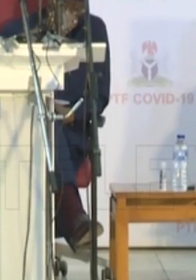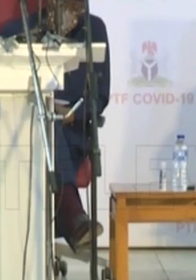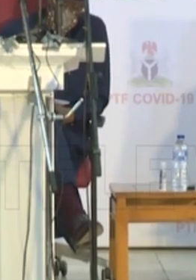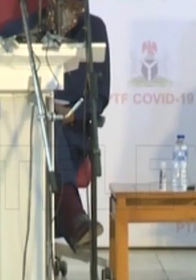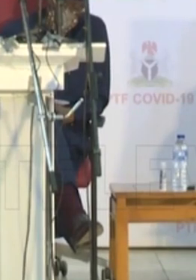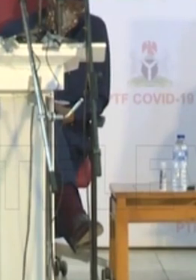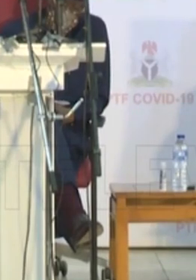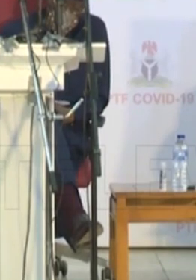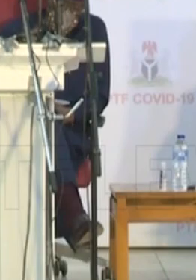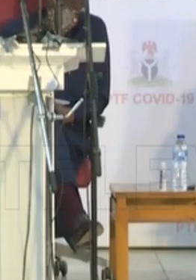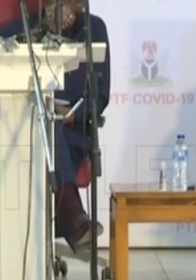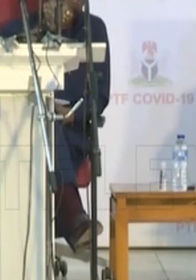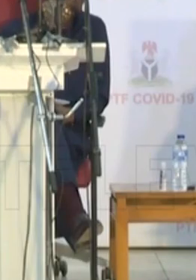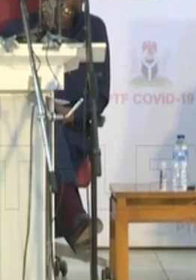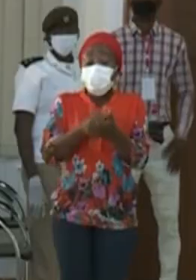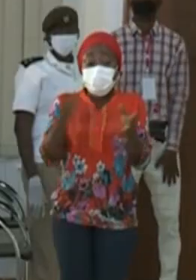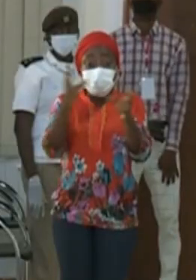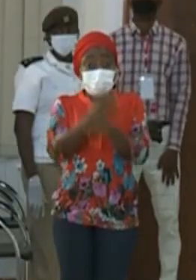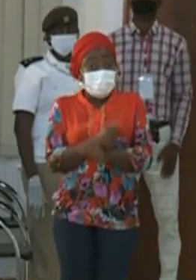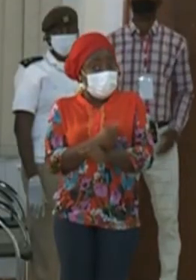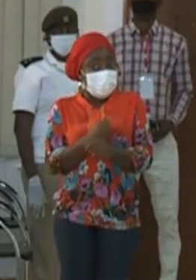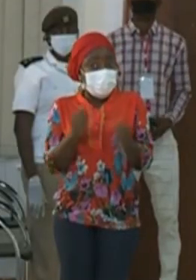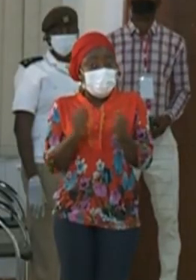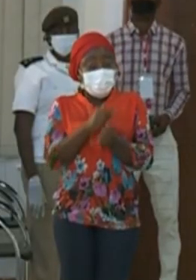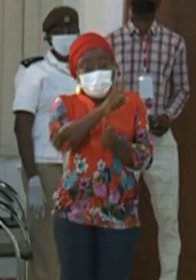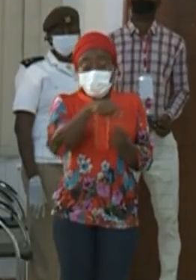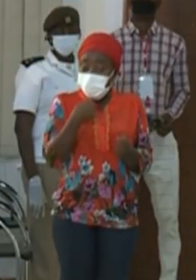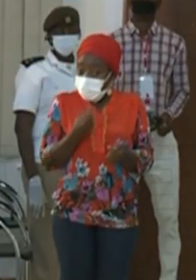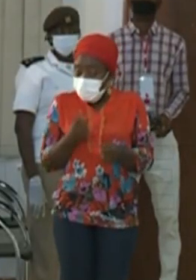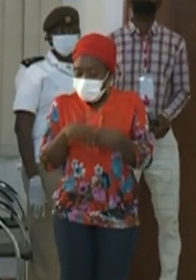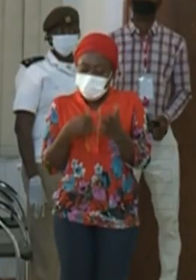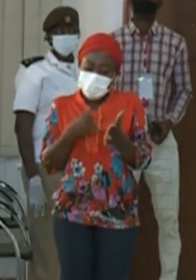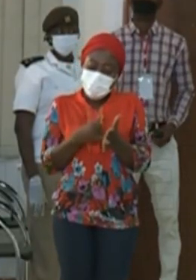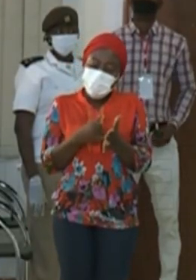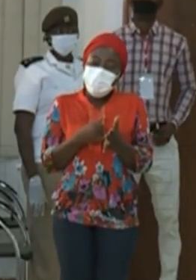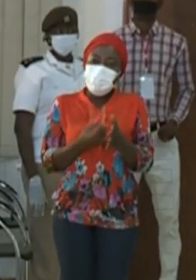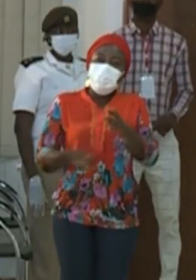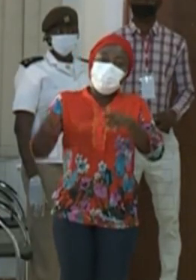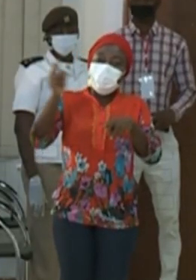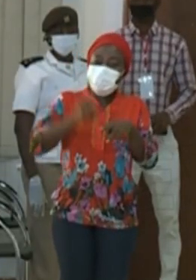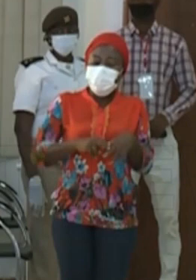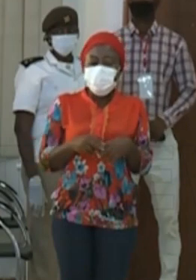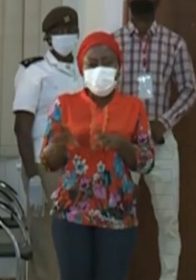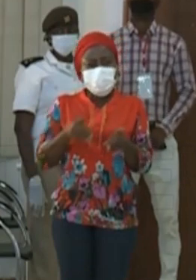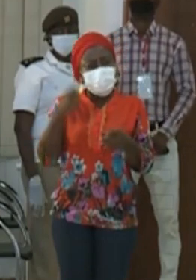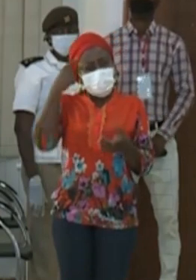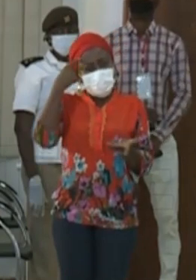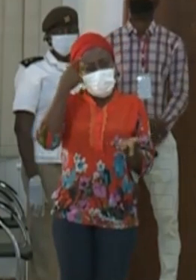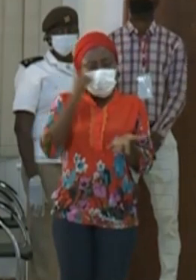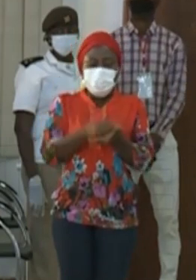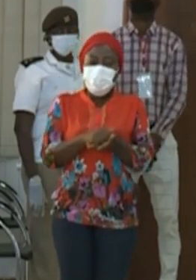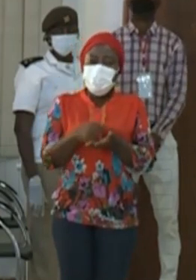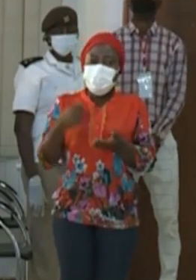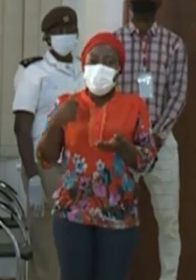from NCDC, which you had attested about the upsurge, do you think there will still be